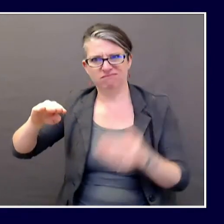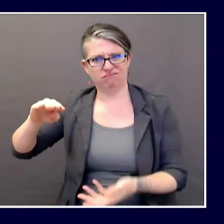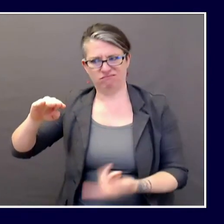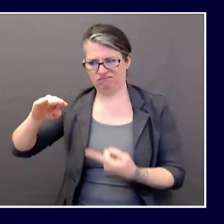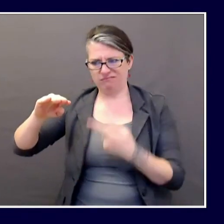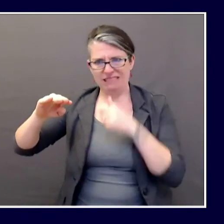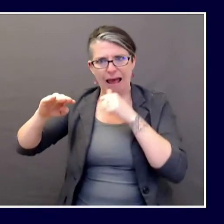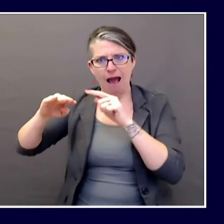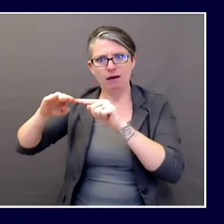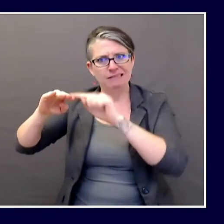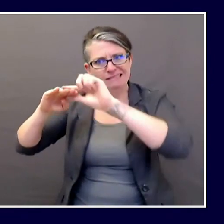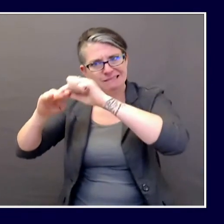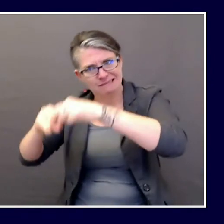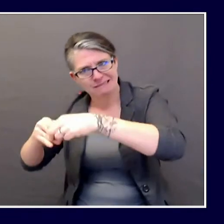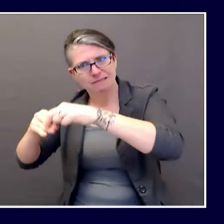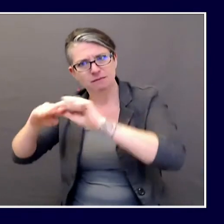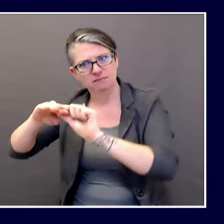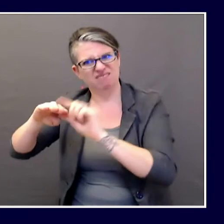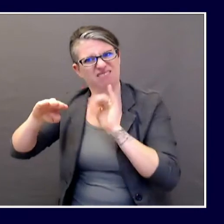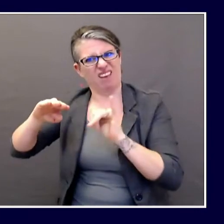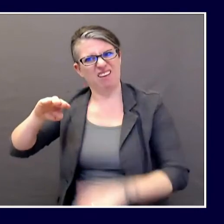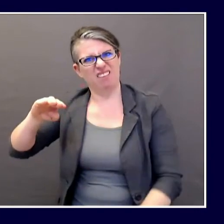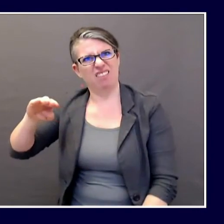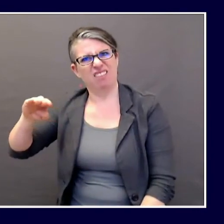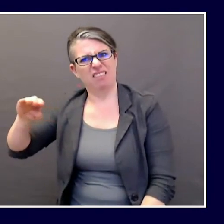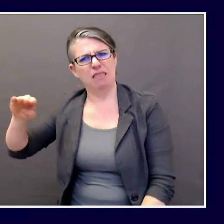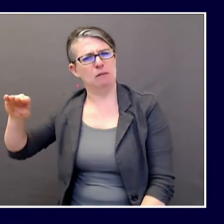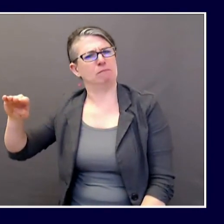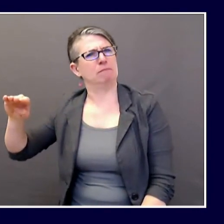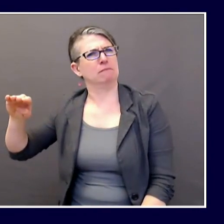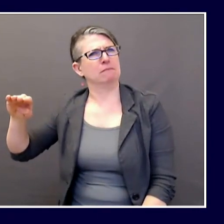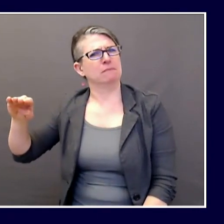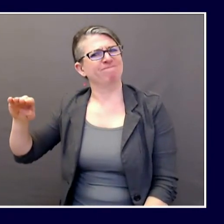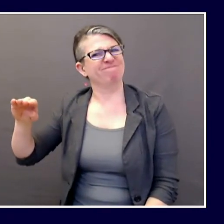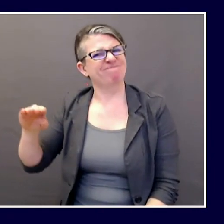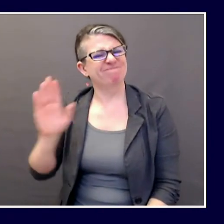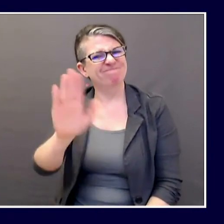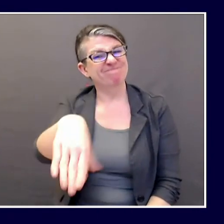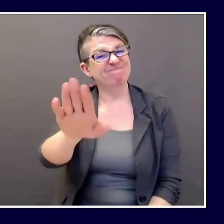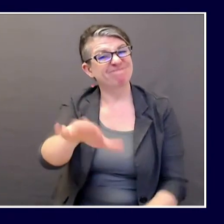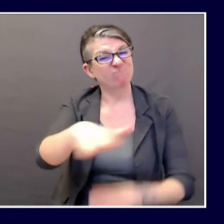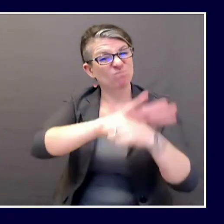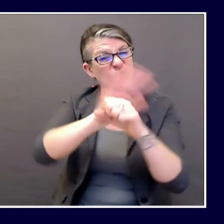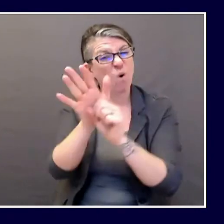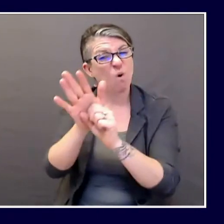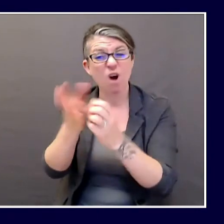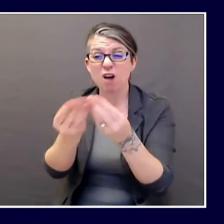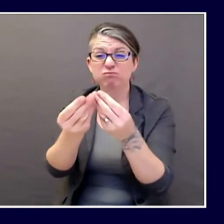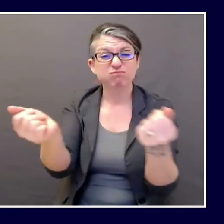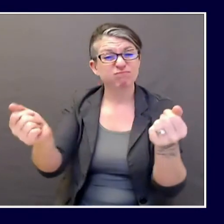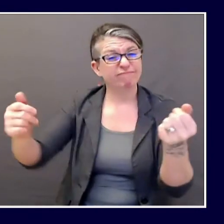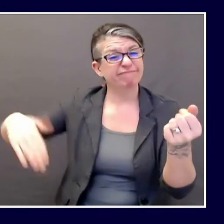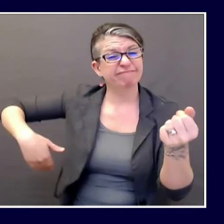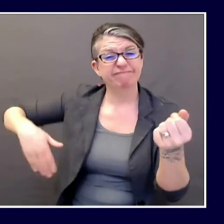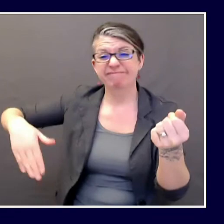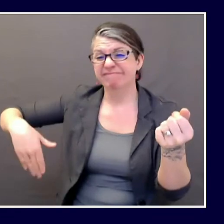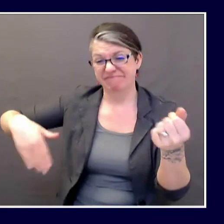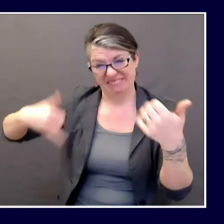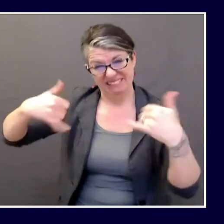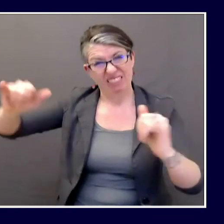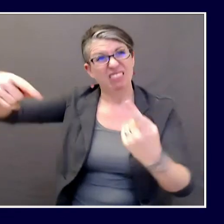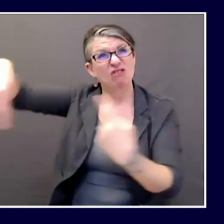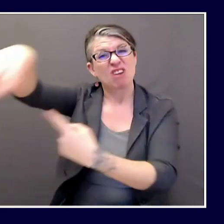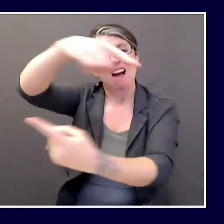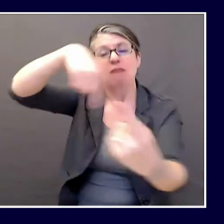COVID-19 is still very much with us, even though we are making notable progress with respect to vaccines and vaccination efforts.